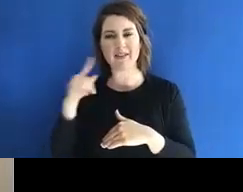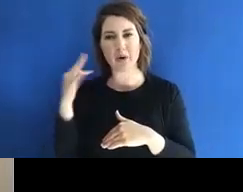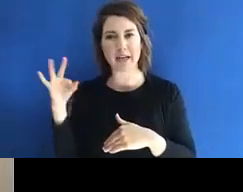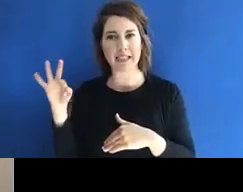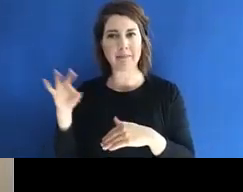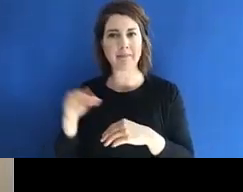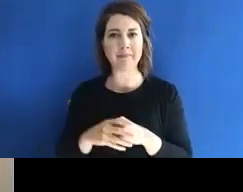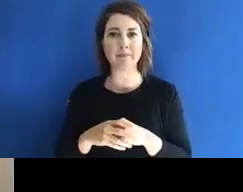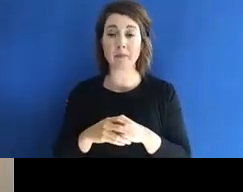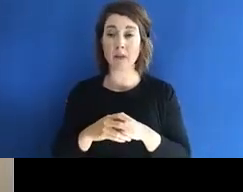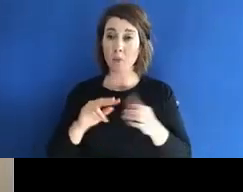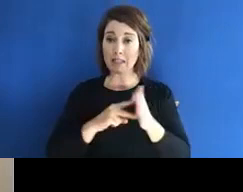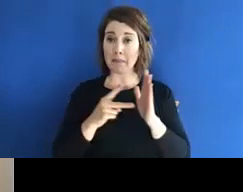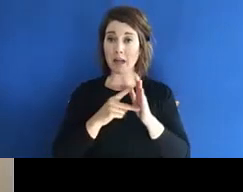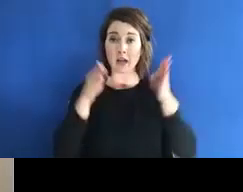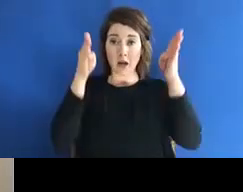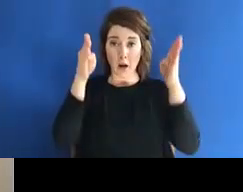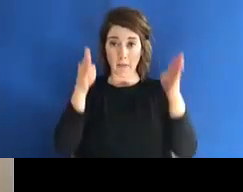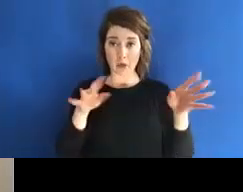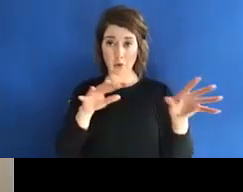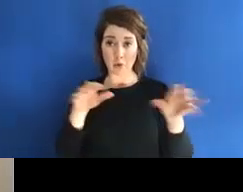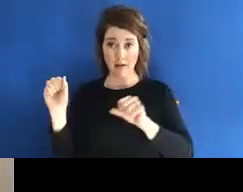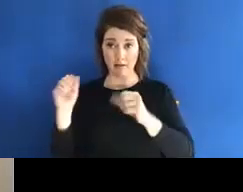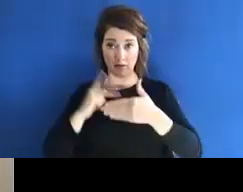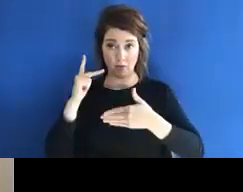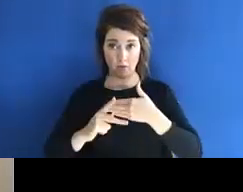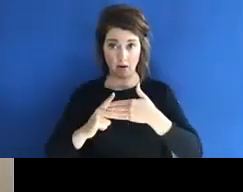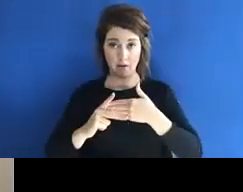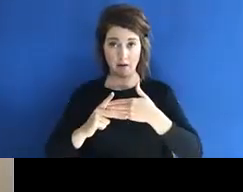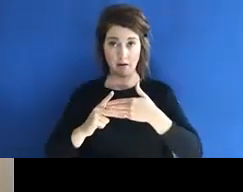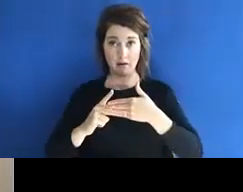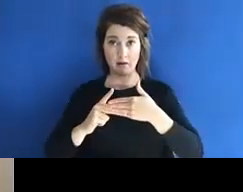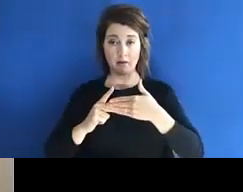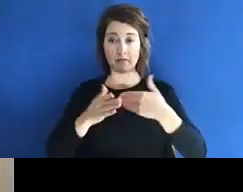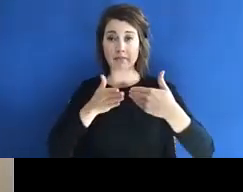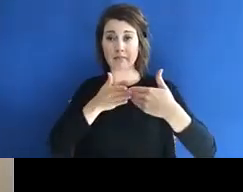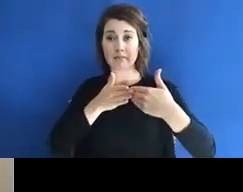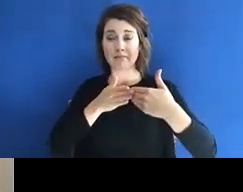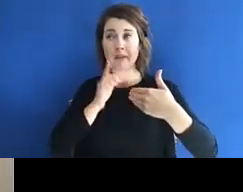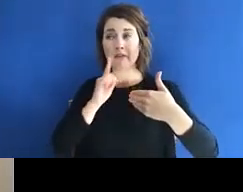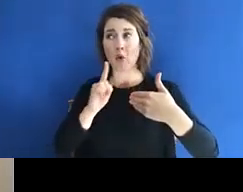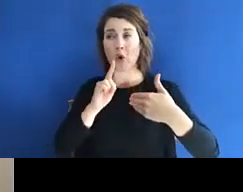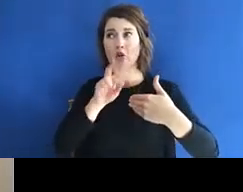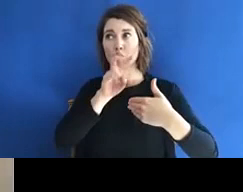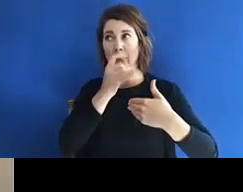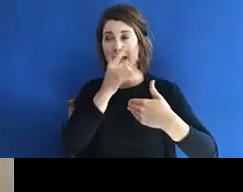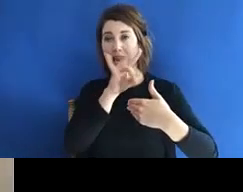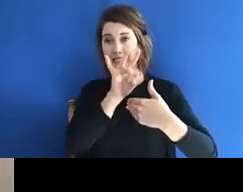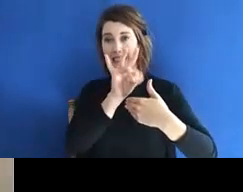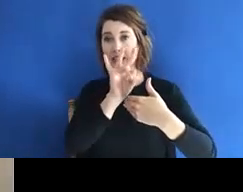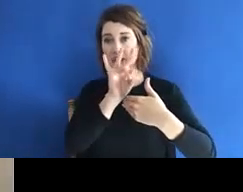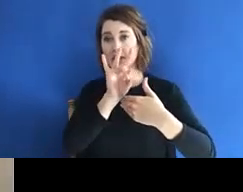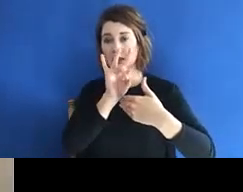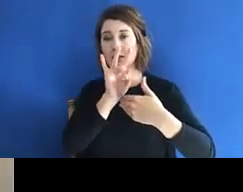are individuals who exited the VR program in calendar year 2018. So this accounts